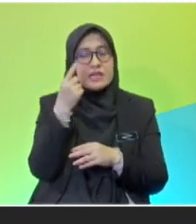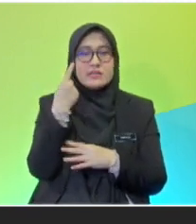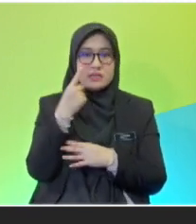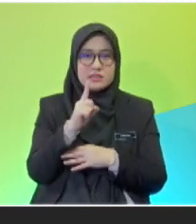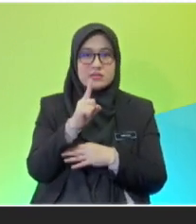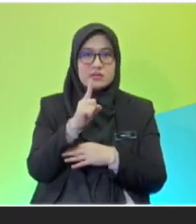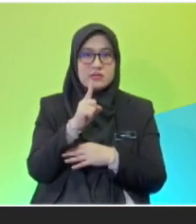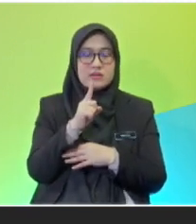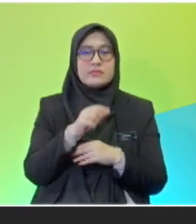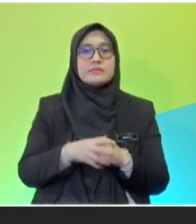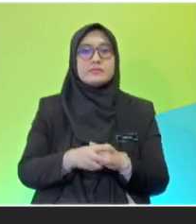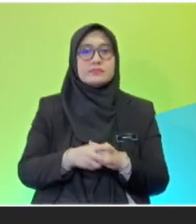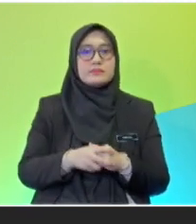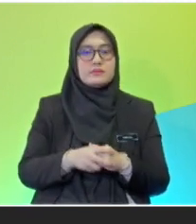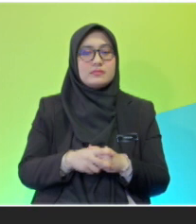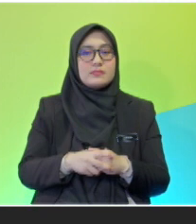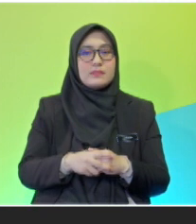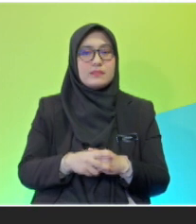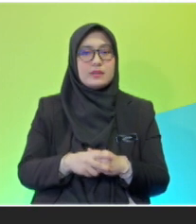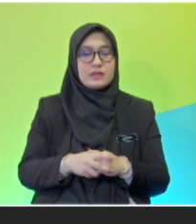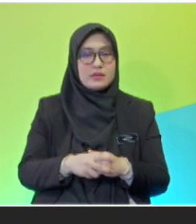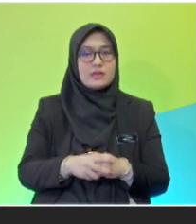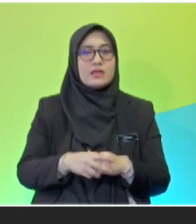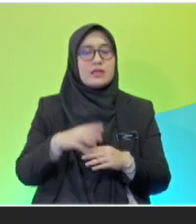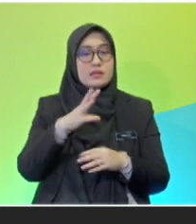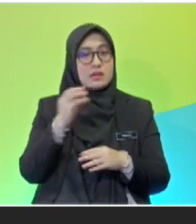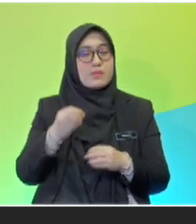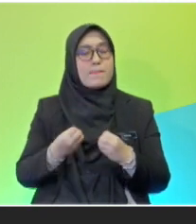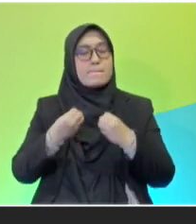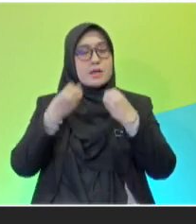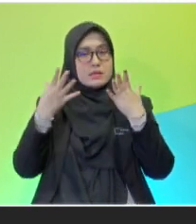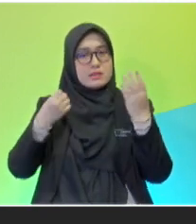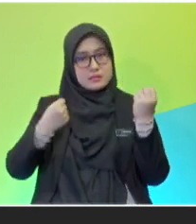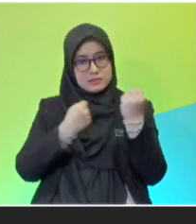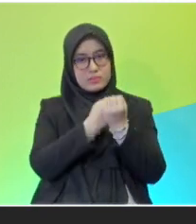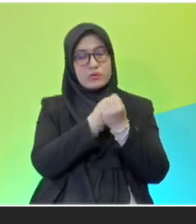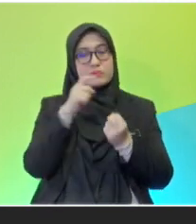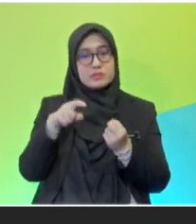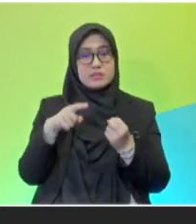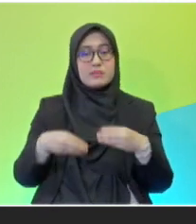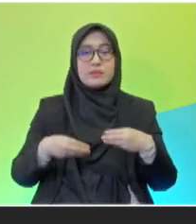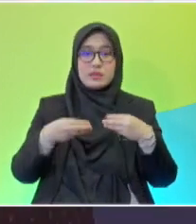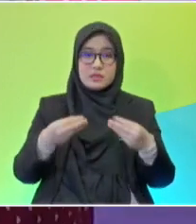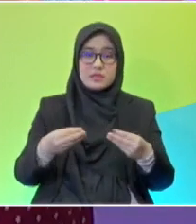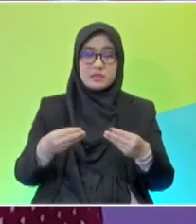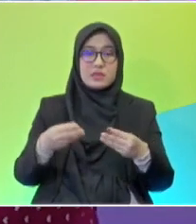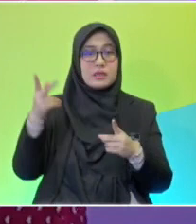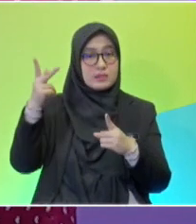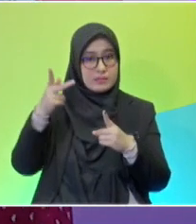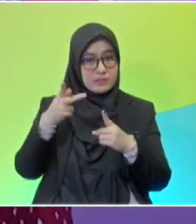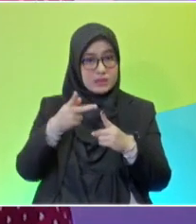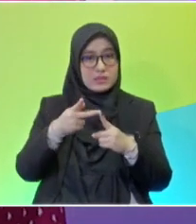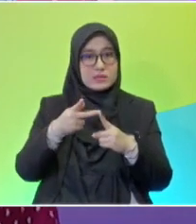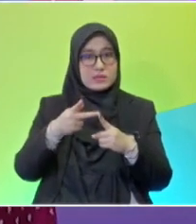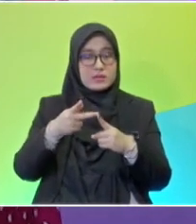information with a lot of support. So if your pupil is writing an essay and you keep going